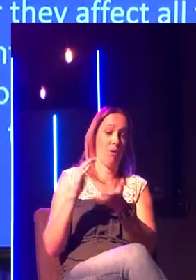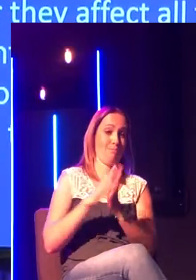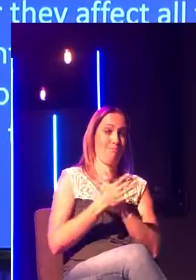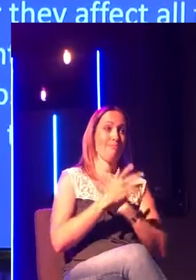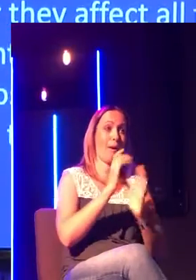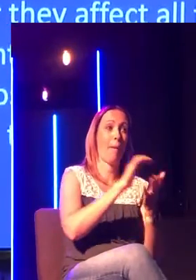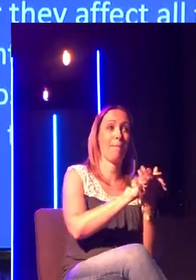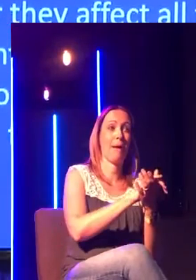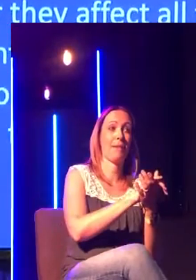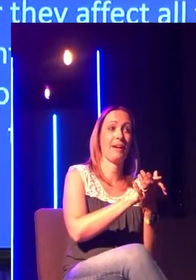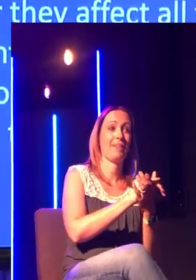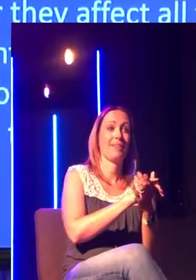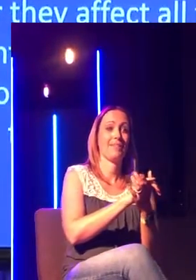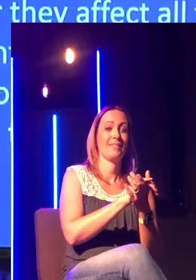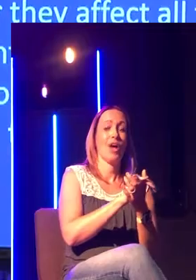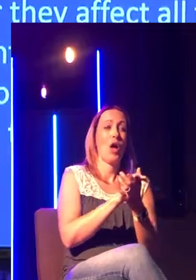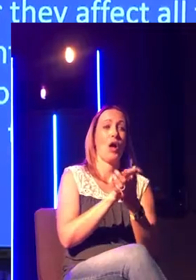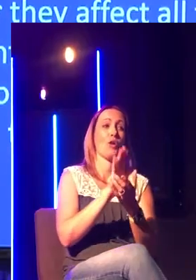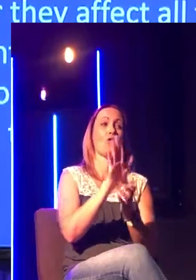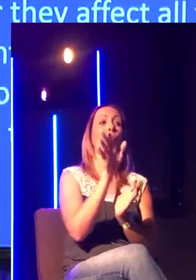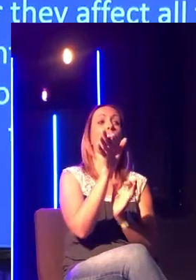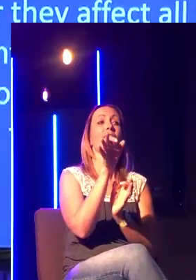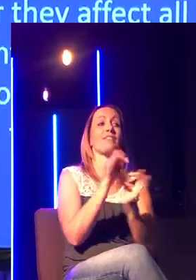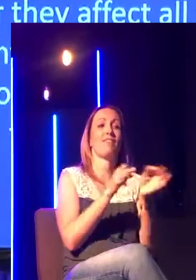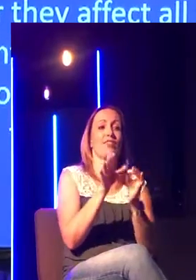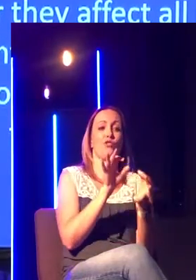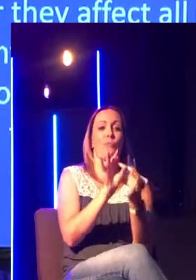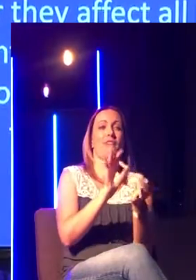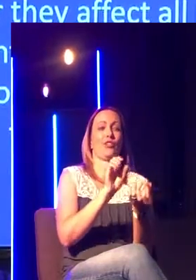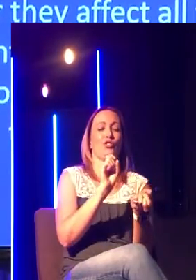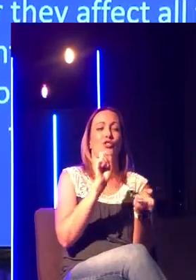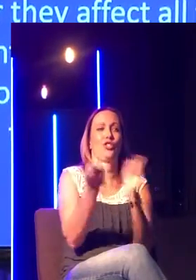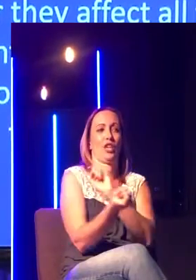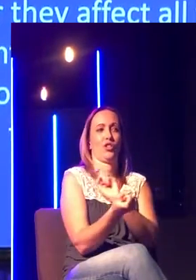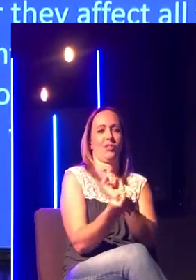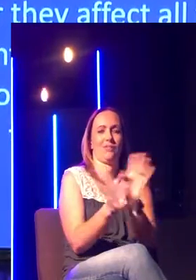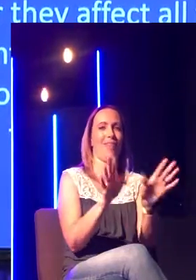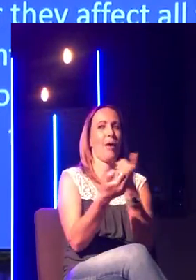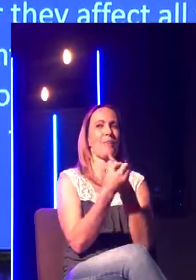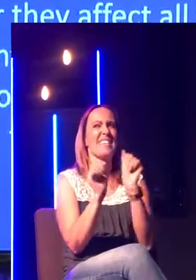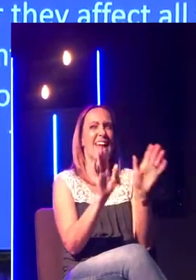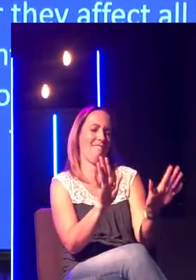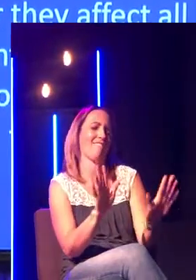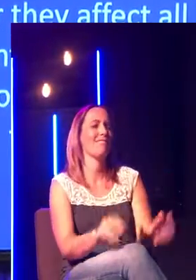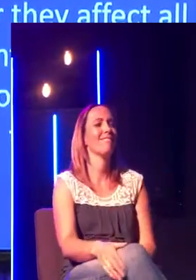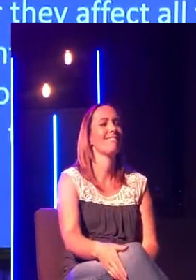is, your definition of perfection changes. That was a safe way to put it.